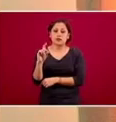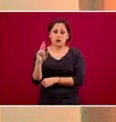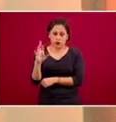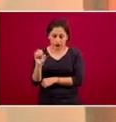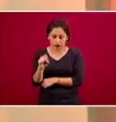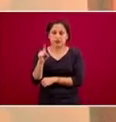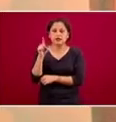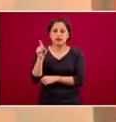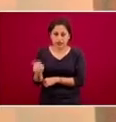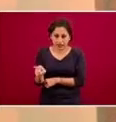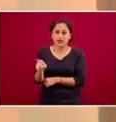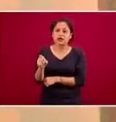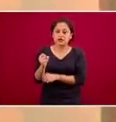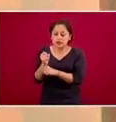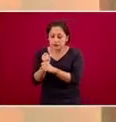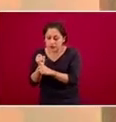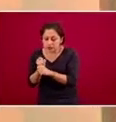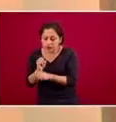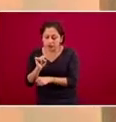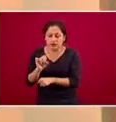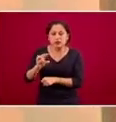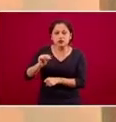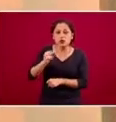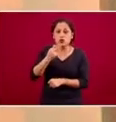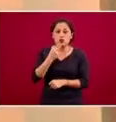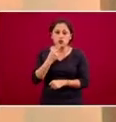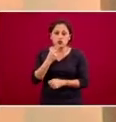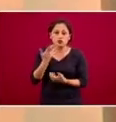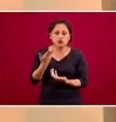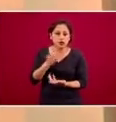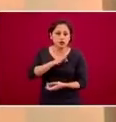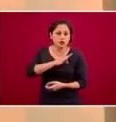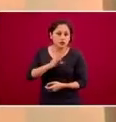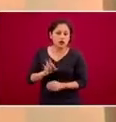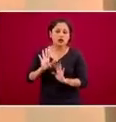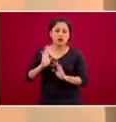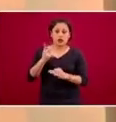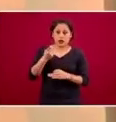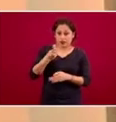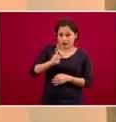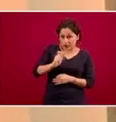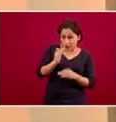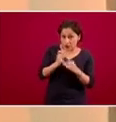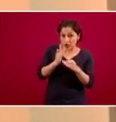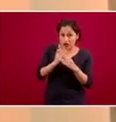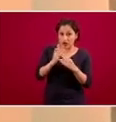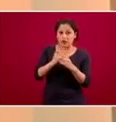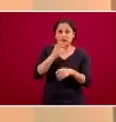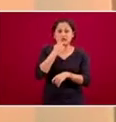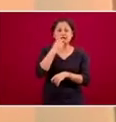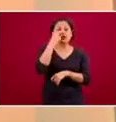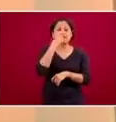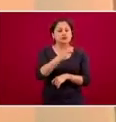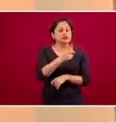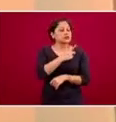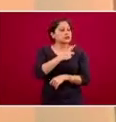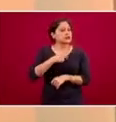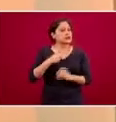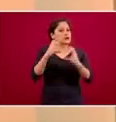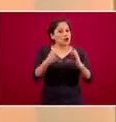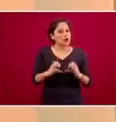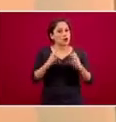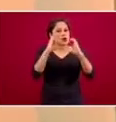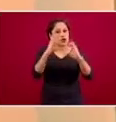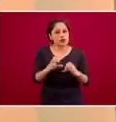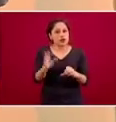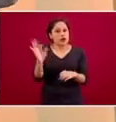face of this pandemic, because they are having an impact on their lungs, on their pulmonary health. So I think we should